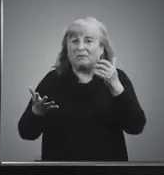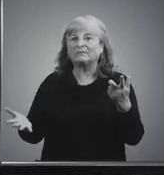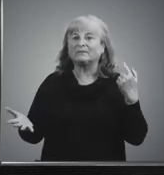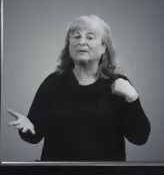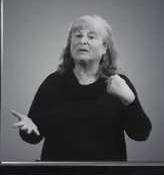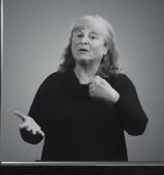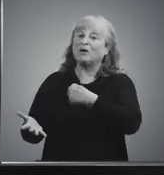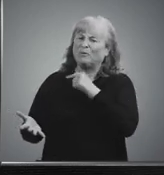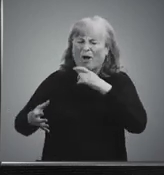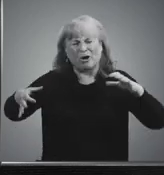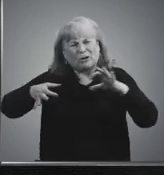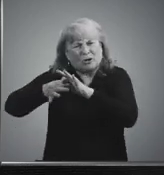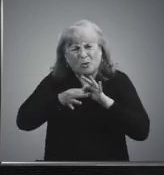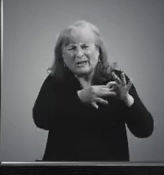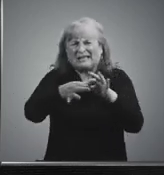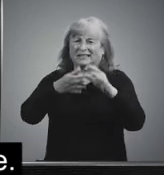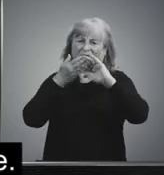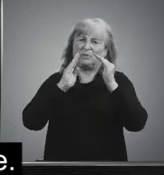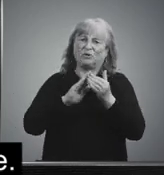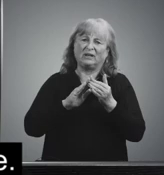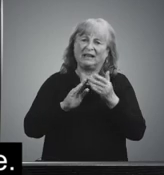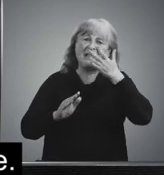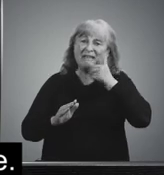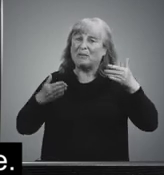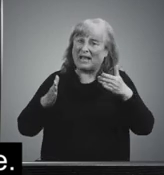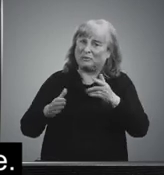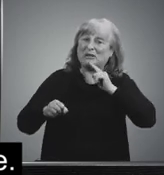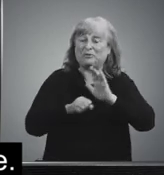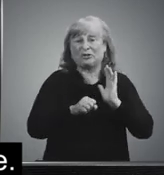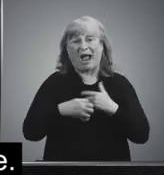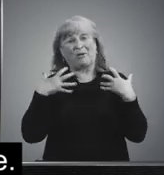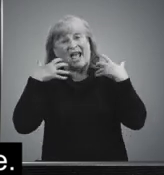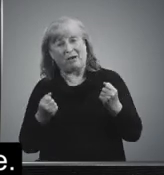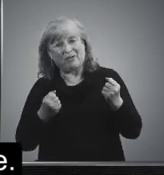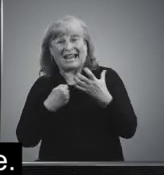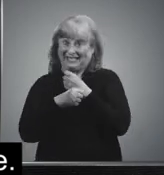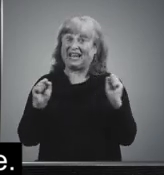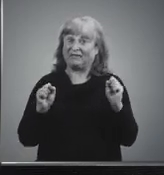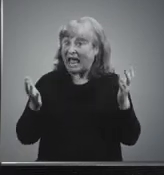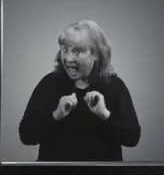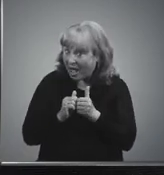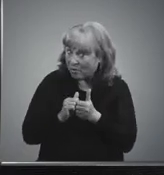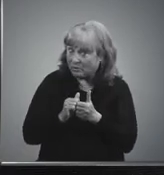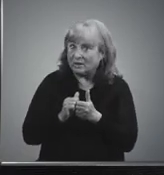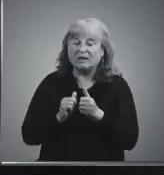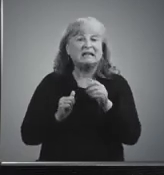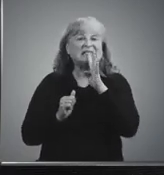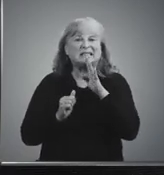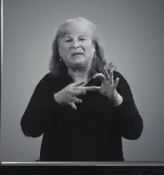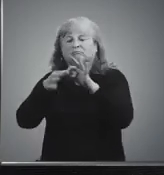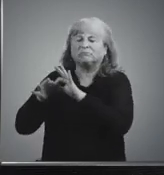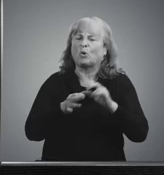them. We are a cohesive community. The best way to ensure our health and safety is with one voice. One voice.